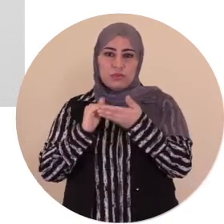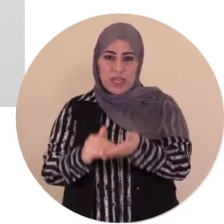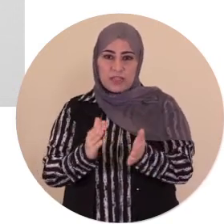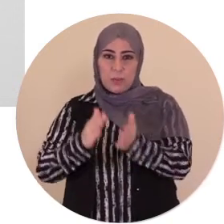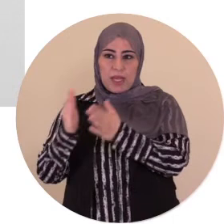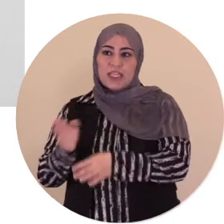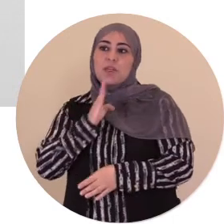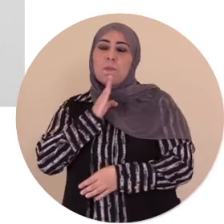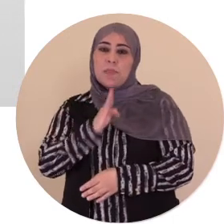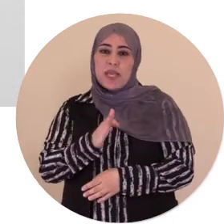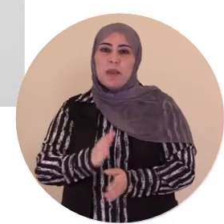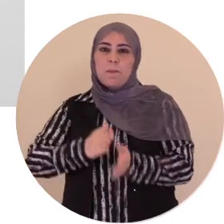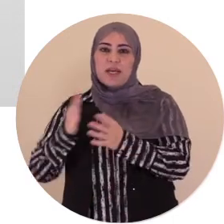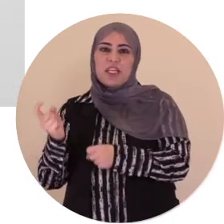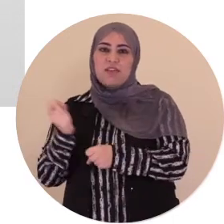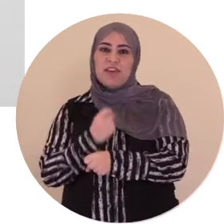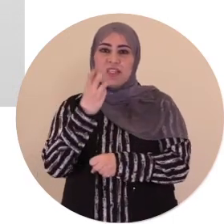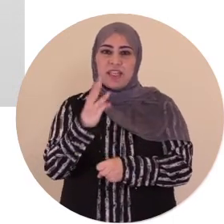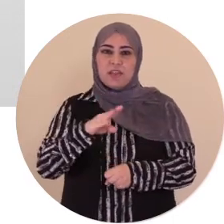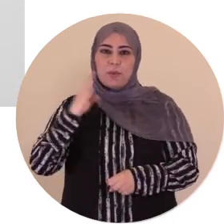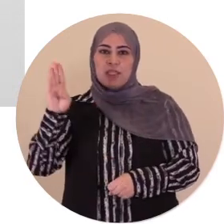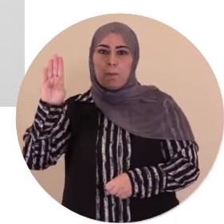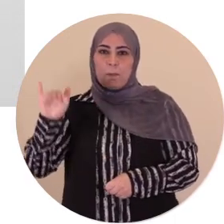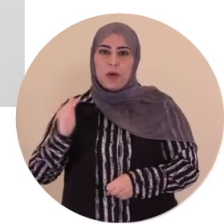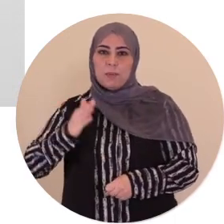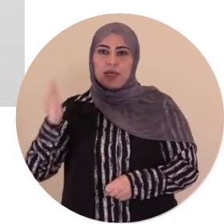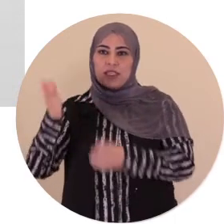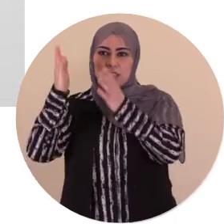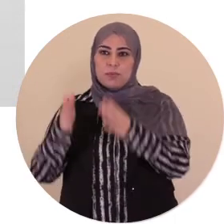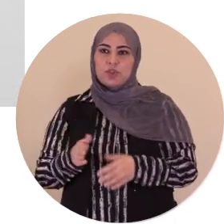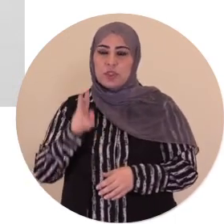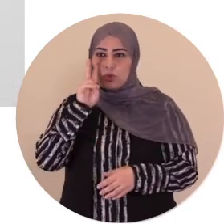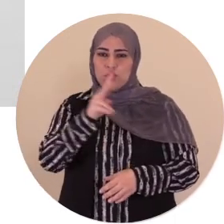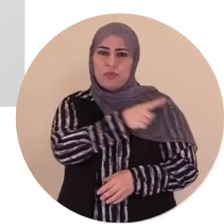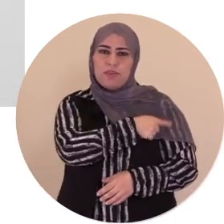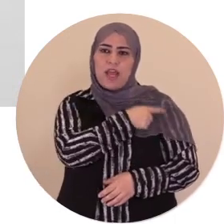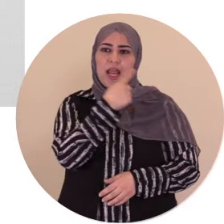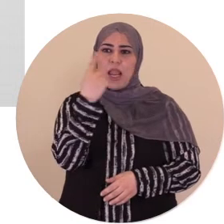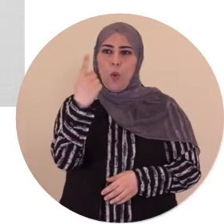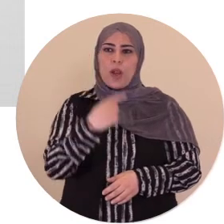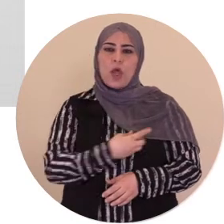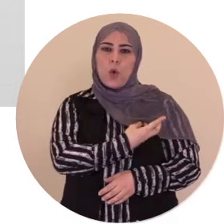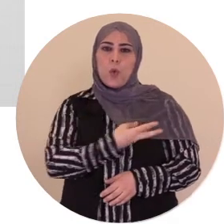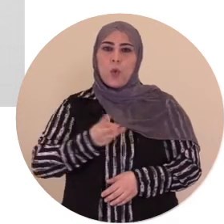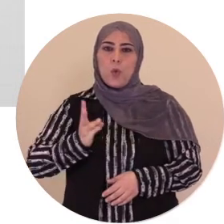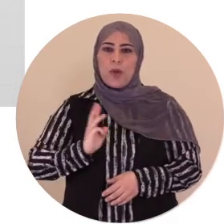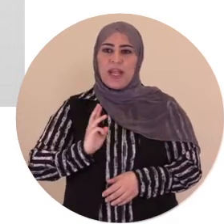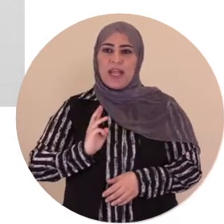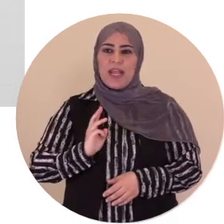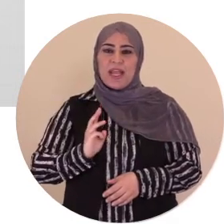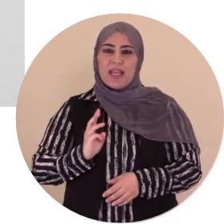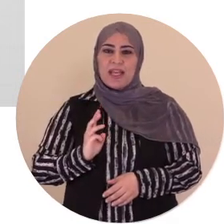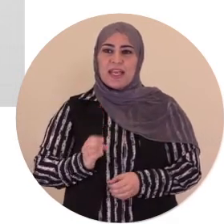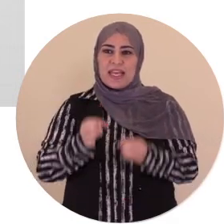the verb in the past participle plus by plus subject. Let's look at the first example. We can recycle